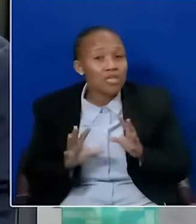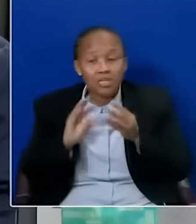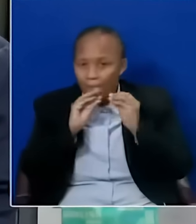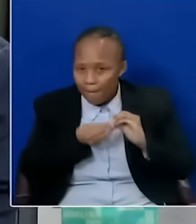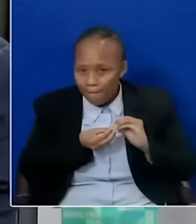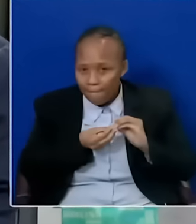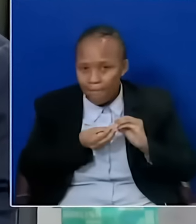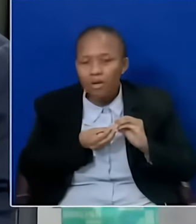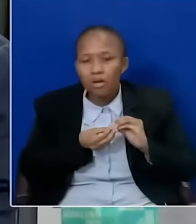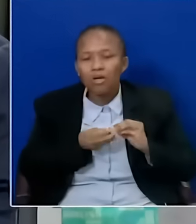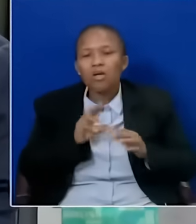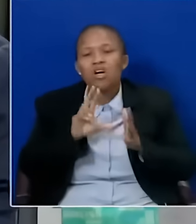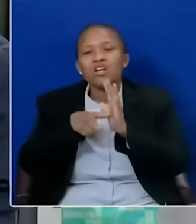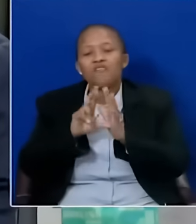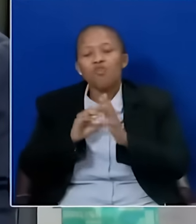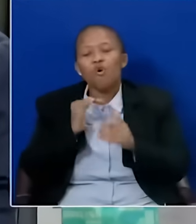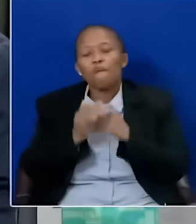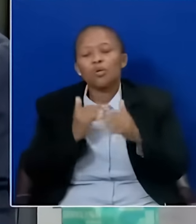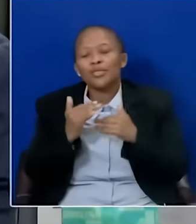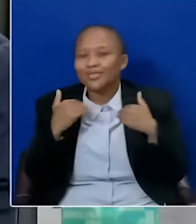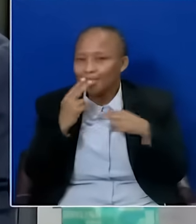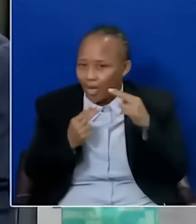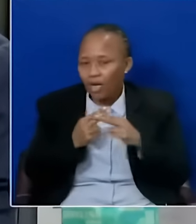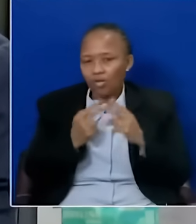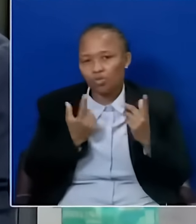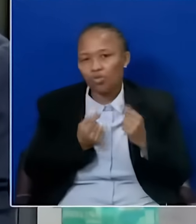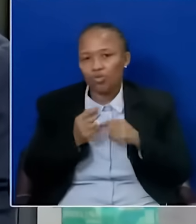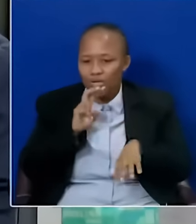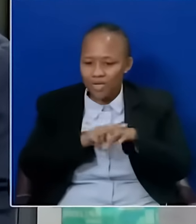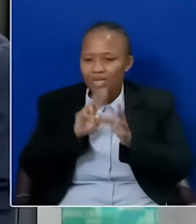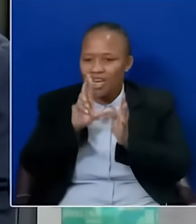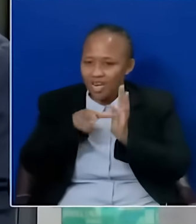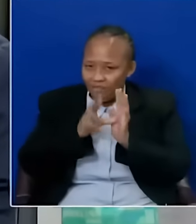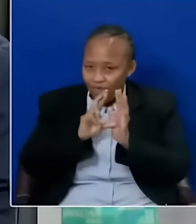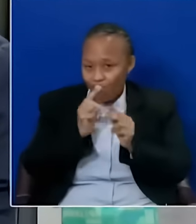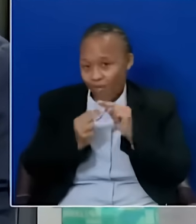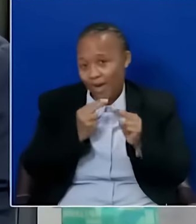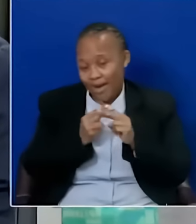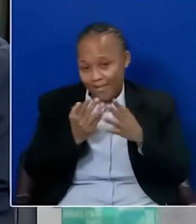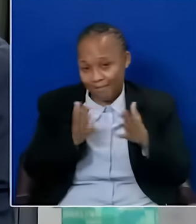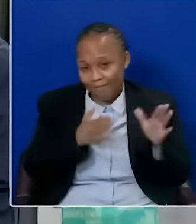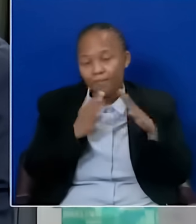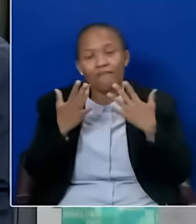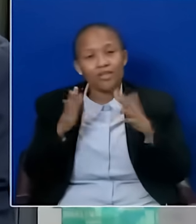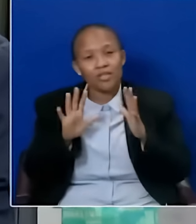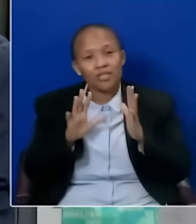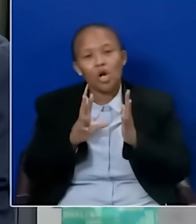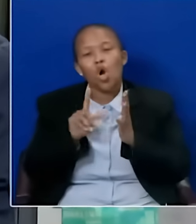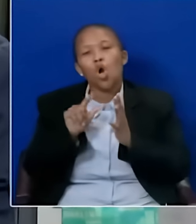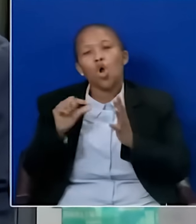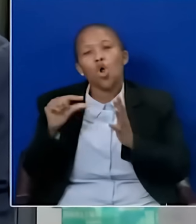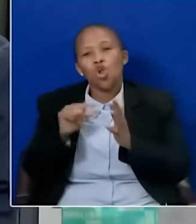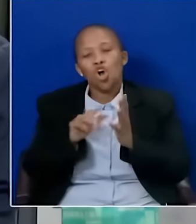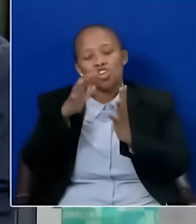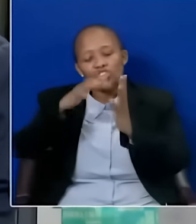process again to be reviewed. Therefore, the log sheet for case review,